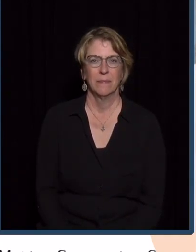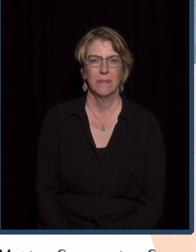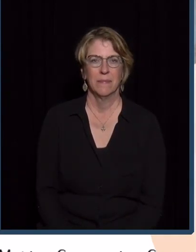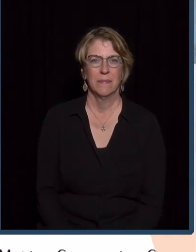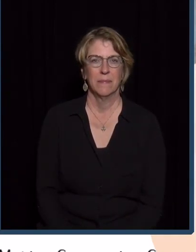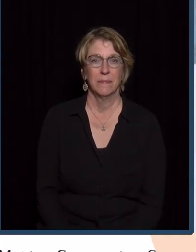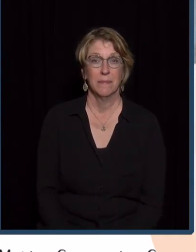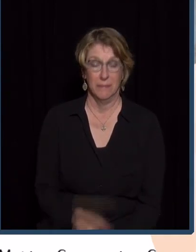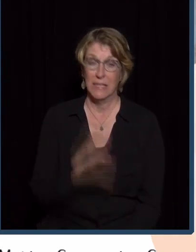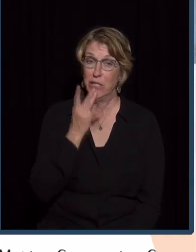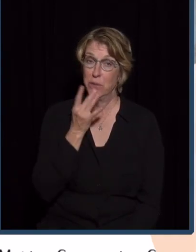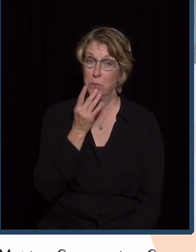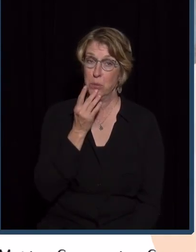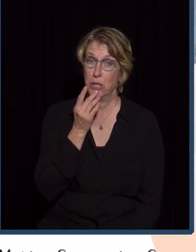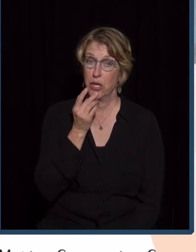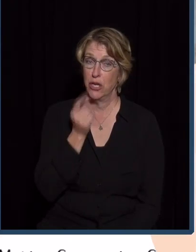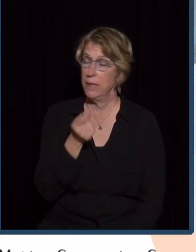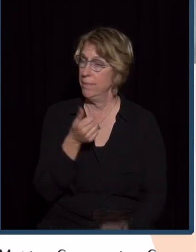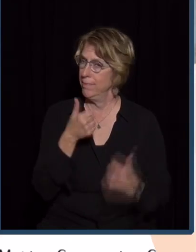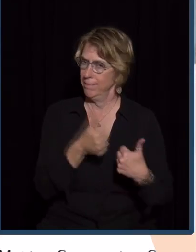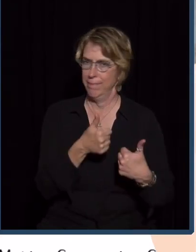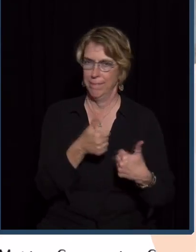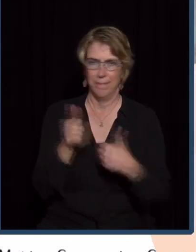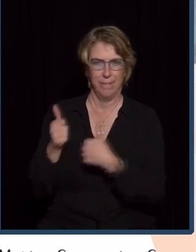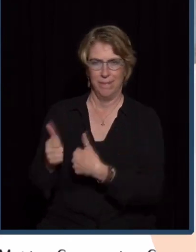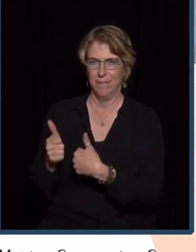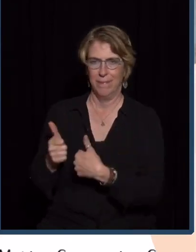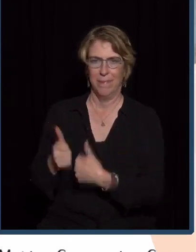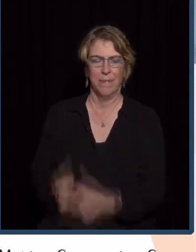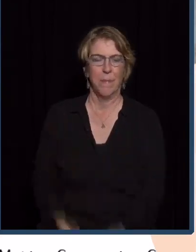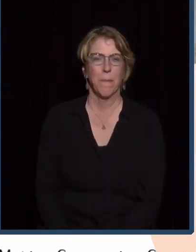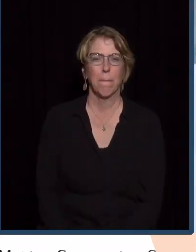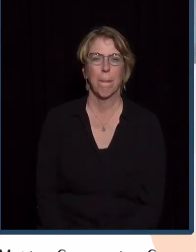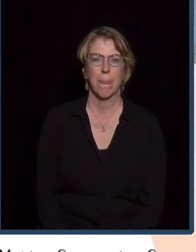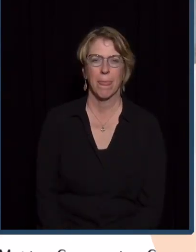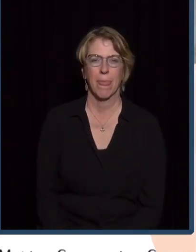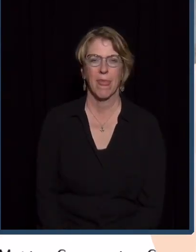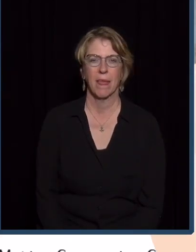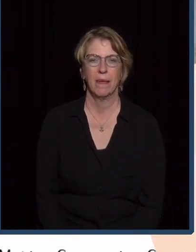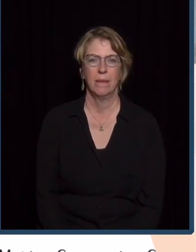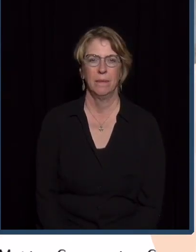All right. Well, that's pretty good. Hey, we did a heck of a job here. We did.